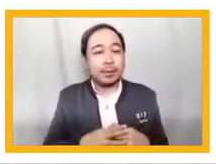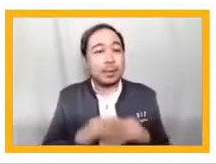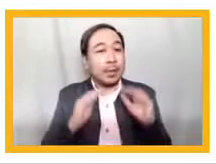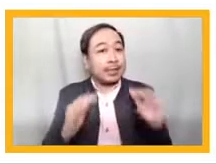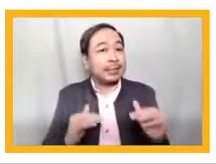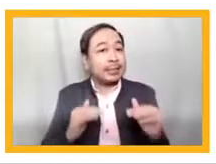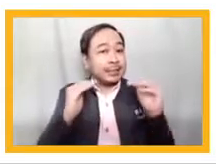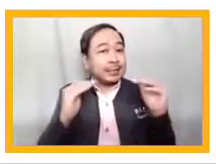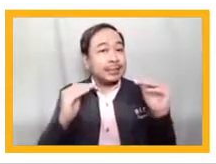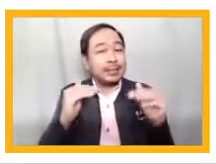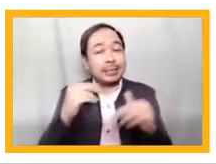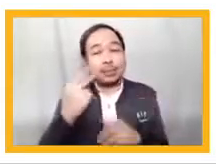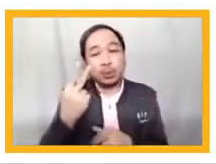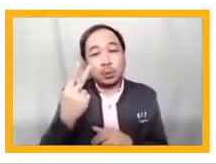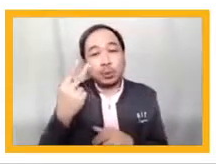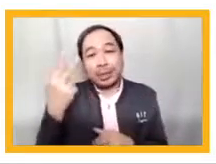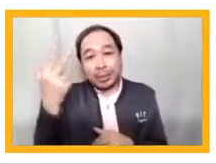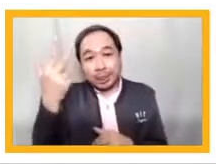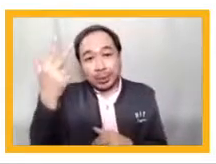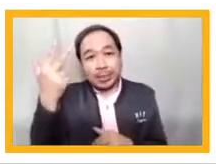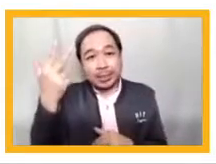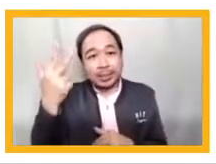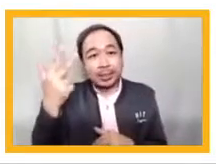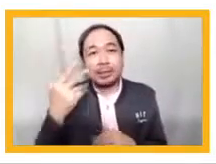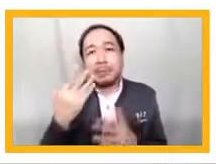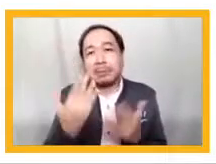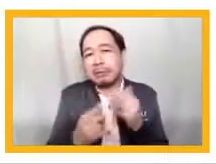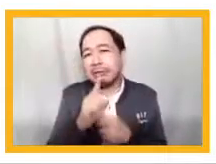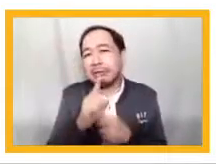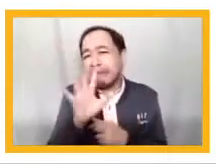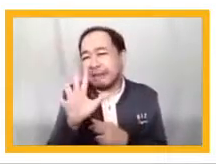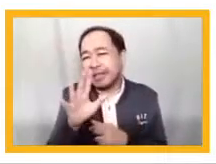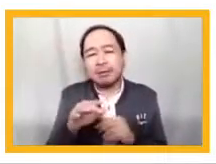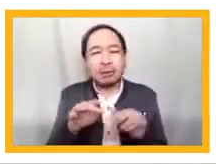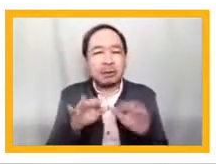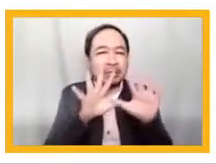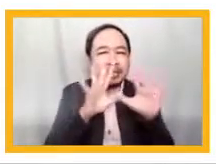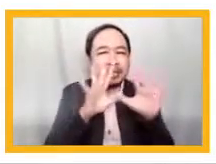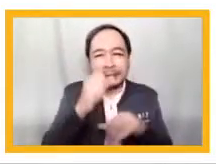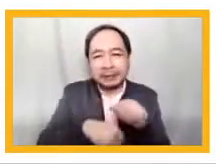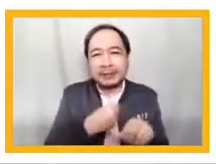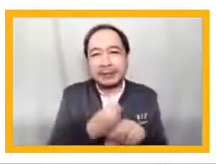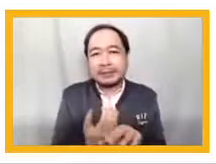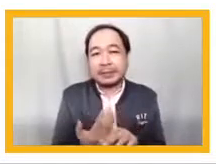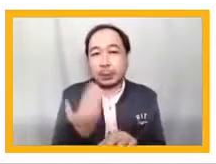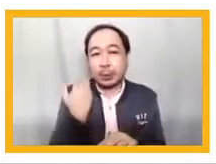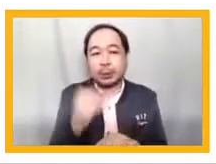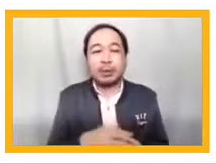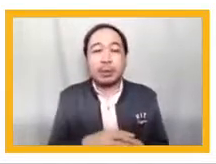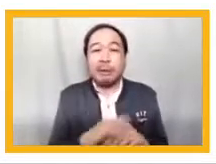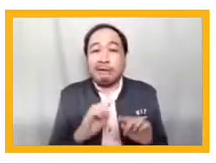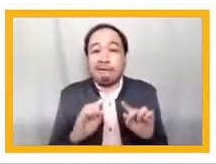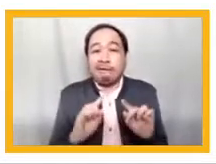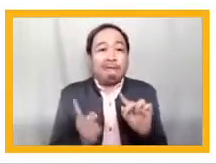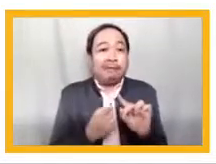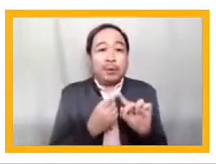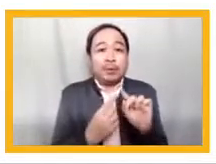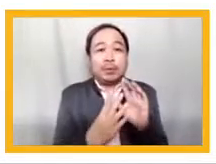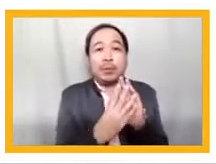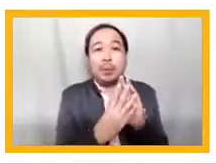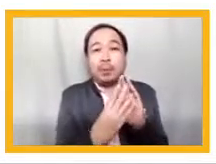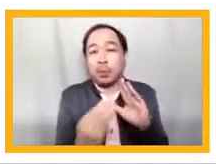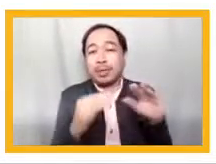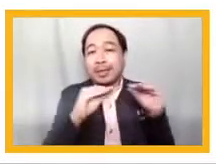three, maybe 15 or 10 years ago, the first model on education